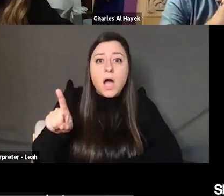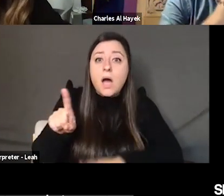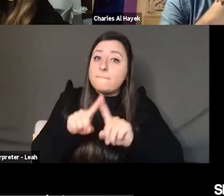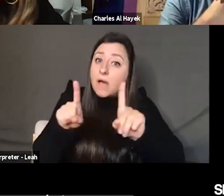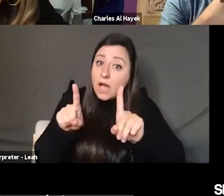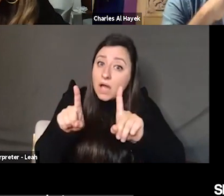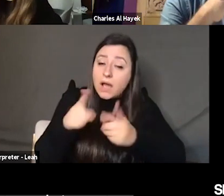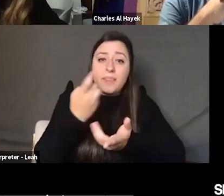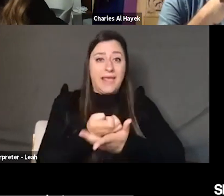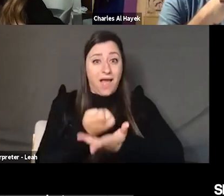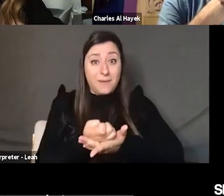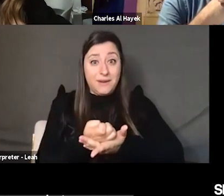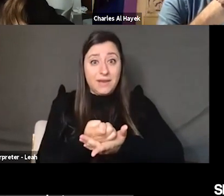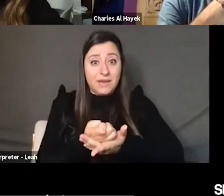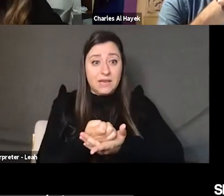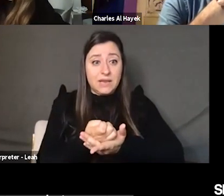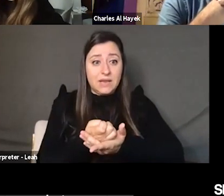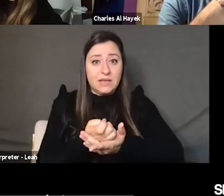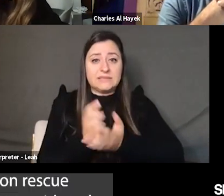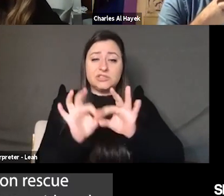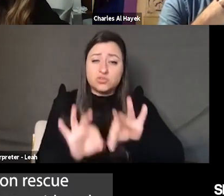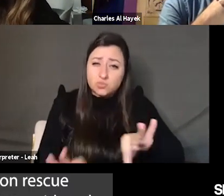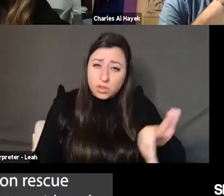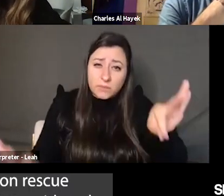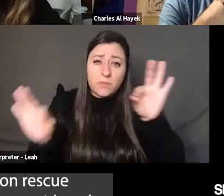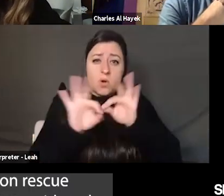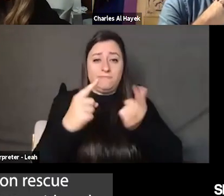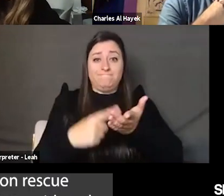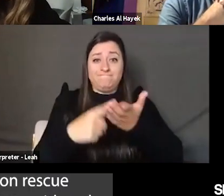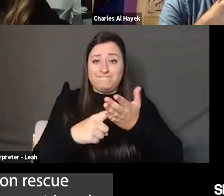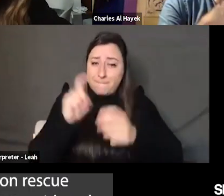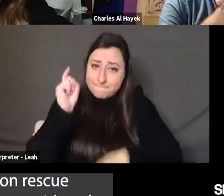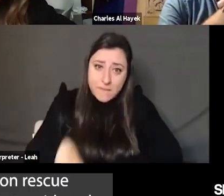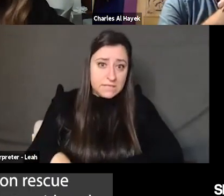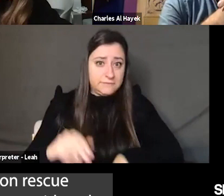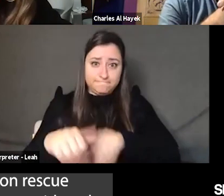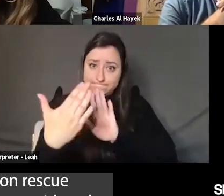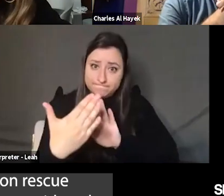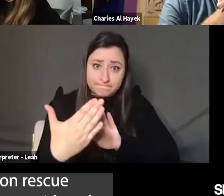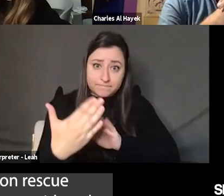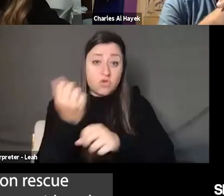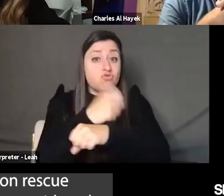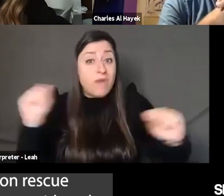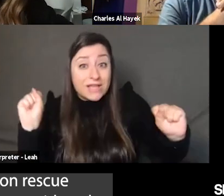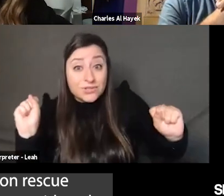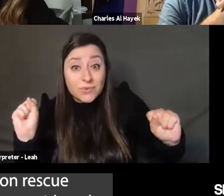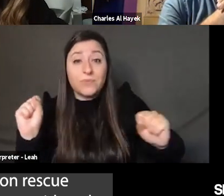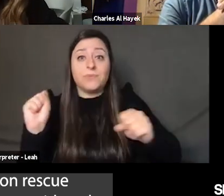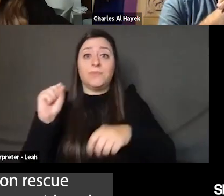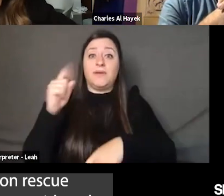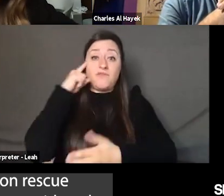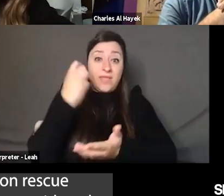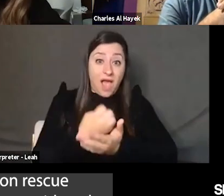the economy is extremely important to address head on. Rescue operation of the